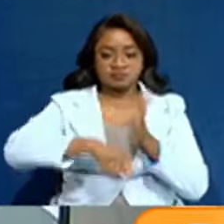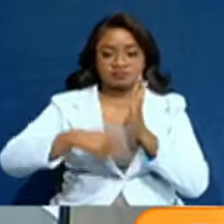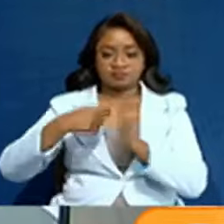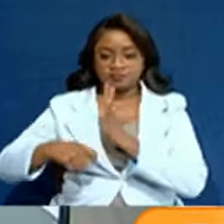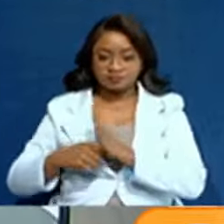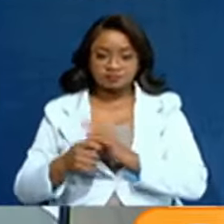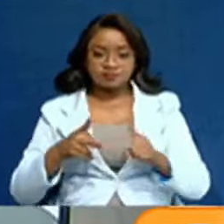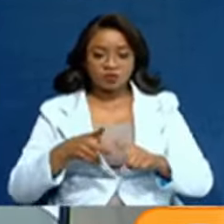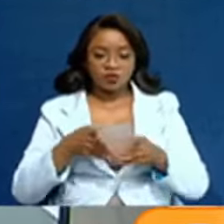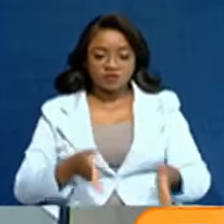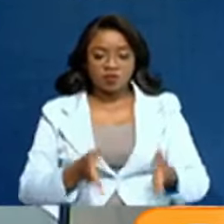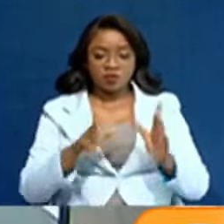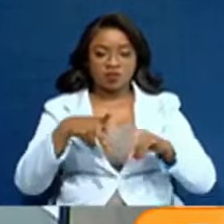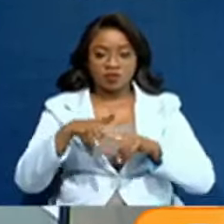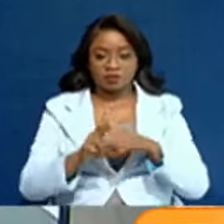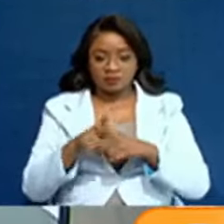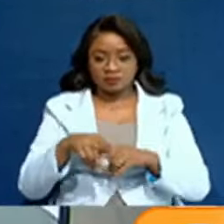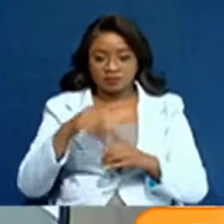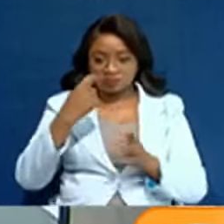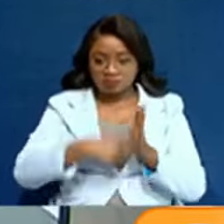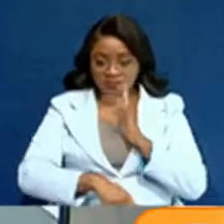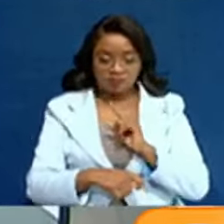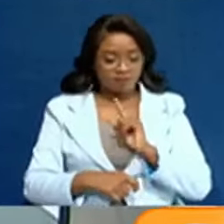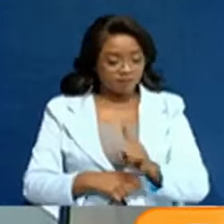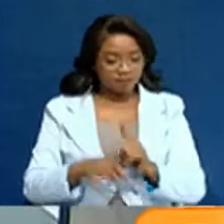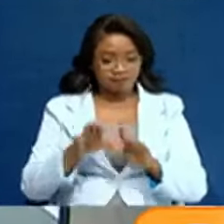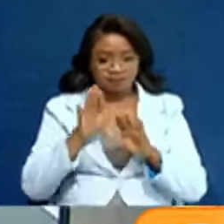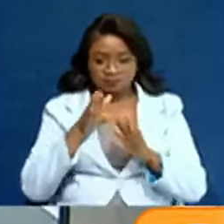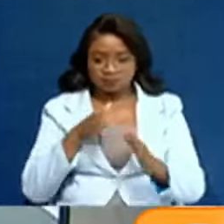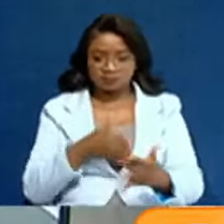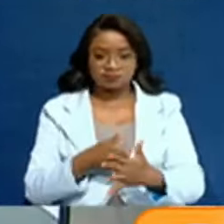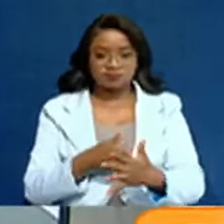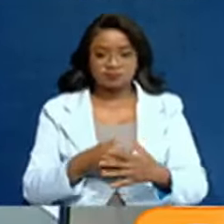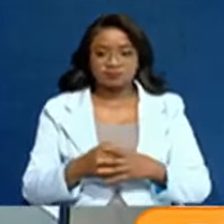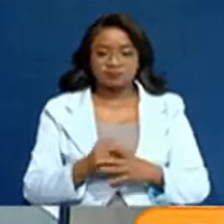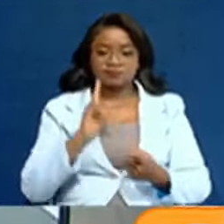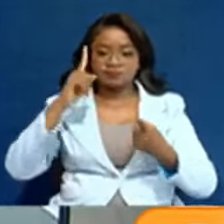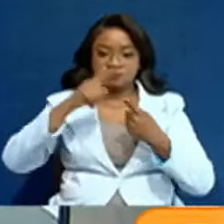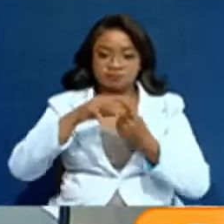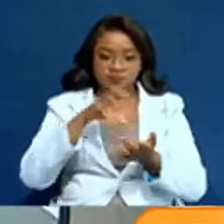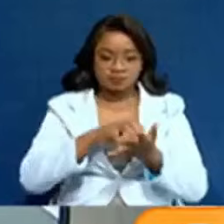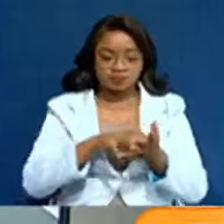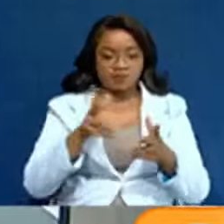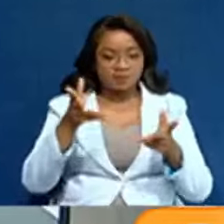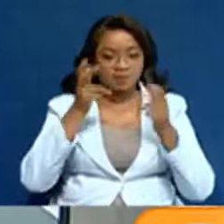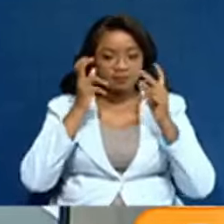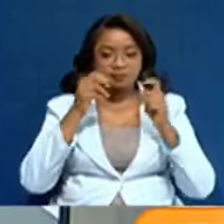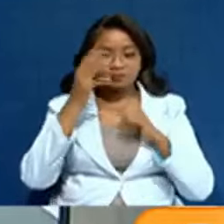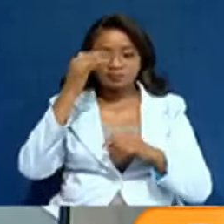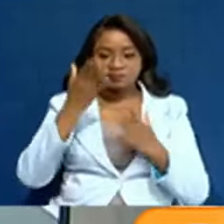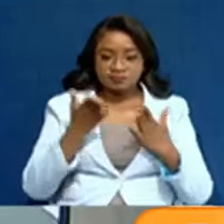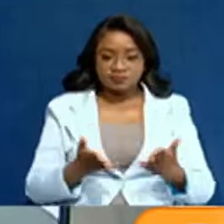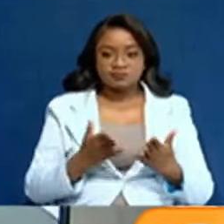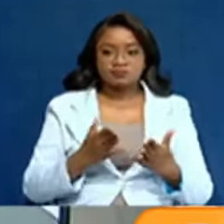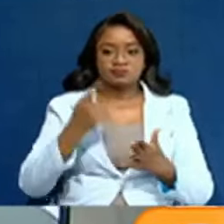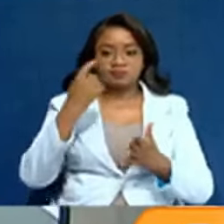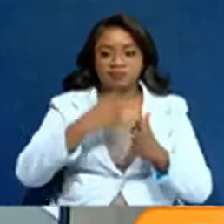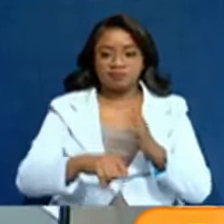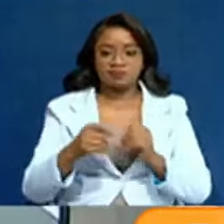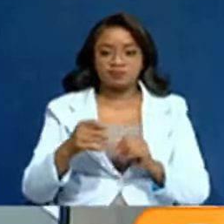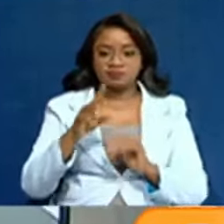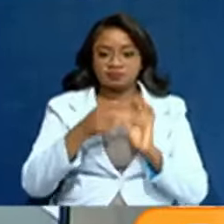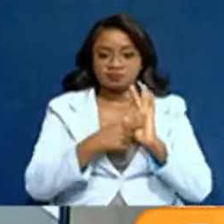the government and three other respondents is heard and determined. The imposed fuel levy on petroleum products, that is diesel and super